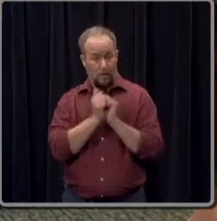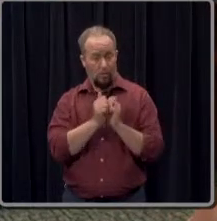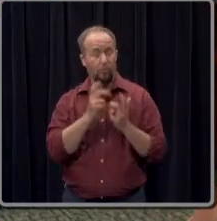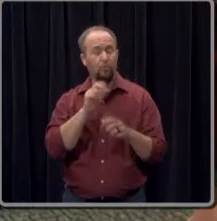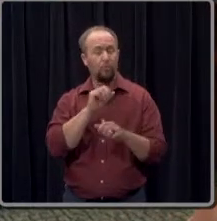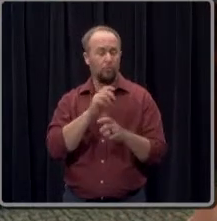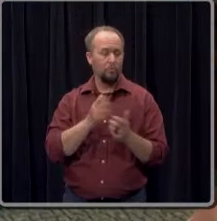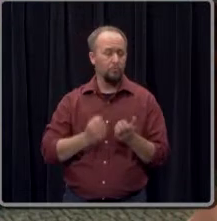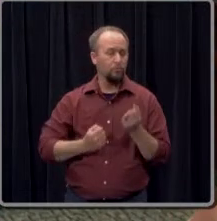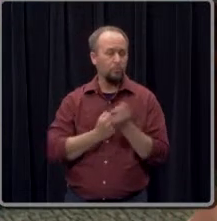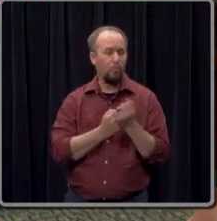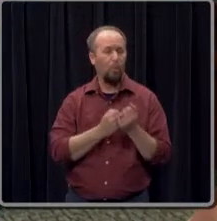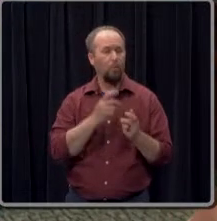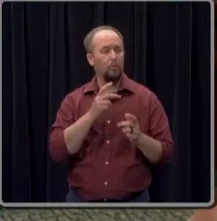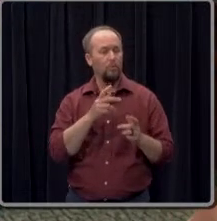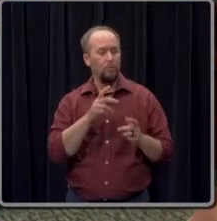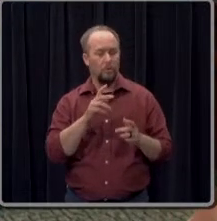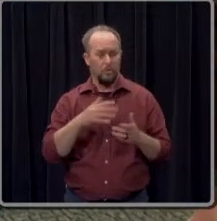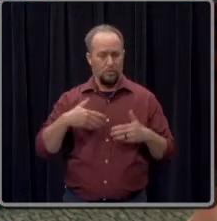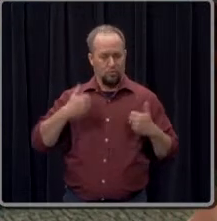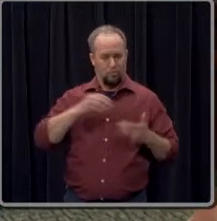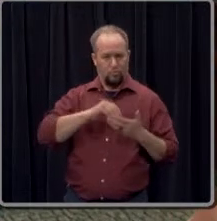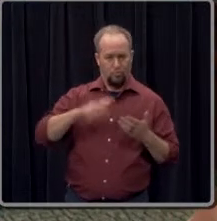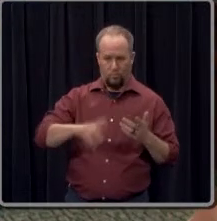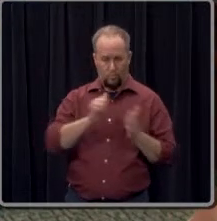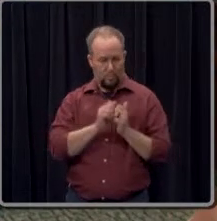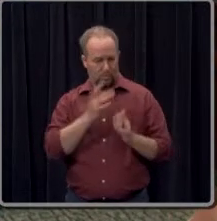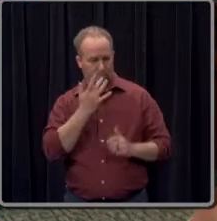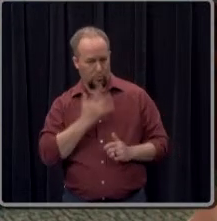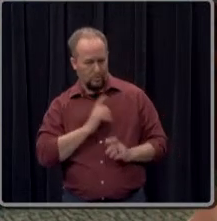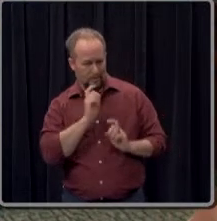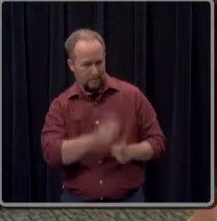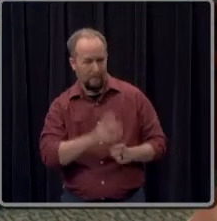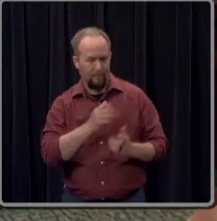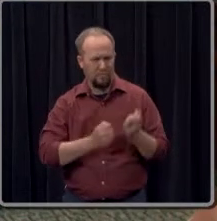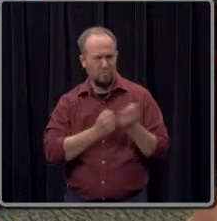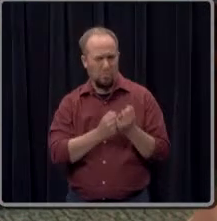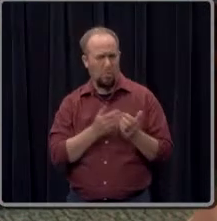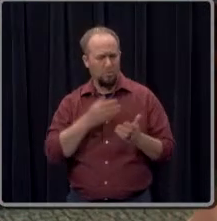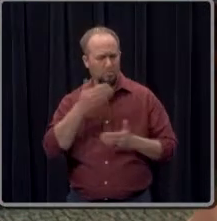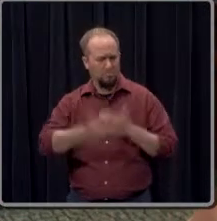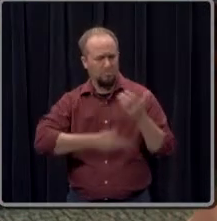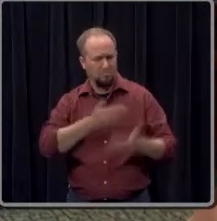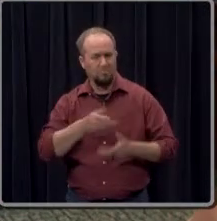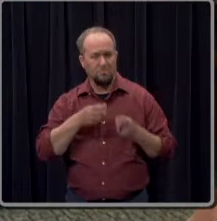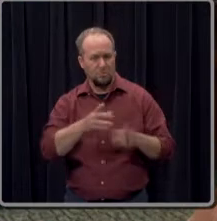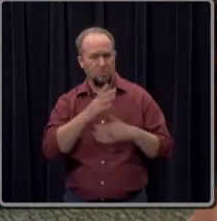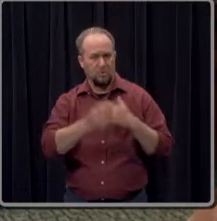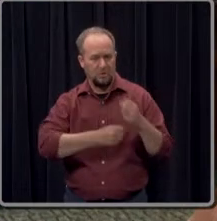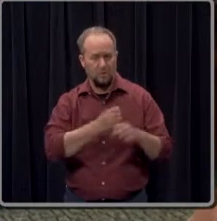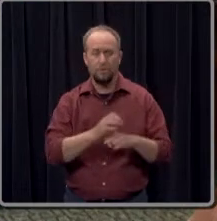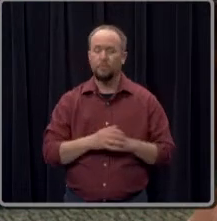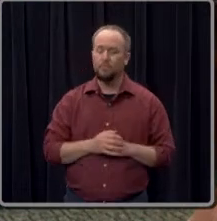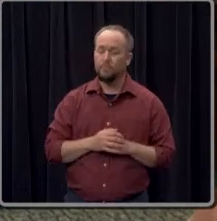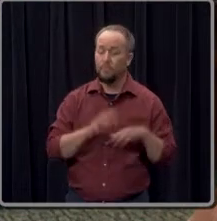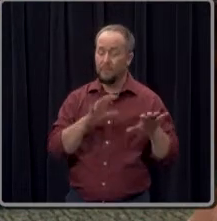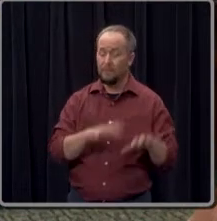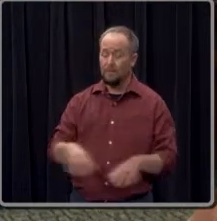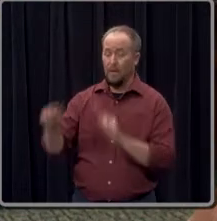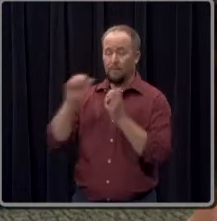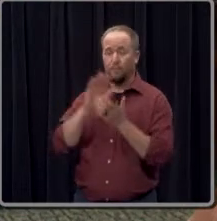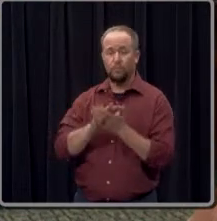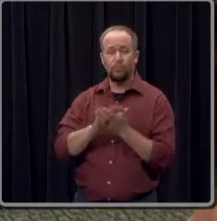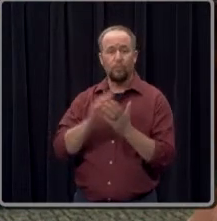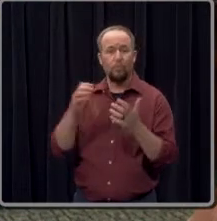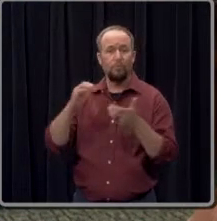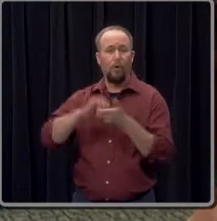Olathe's unaccompanied homeless youth with a birthday gift and support throughout the school year. As the Adopt a School partner with Santa Fe Trail